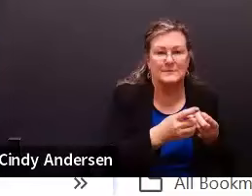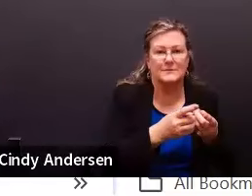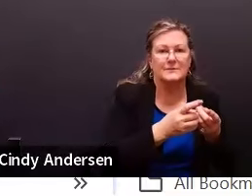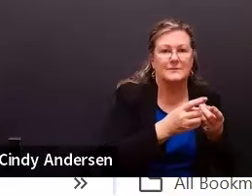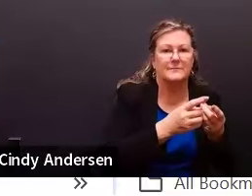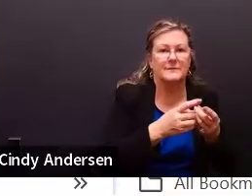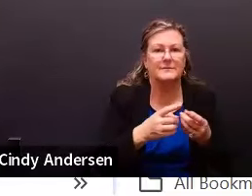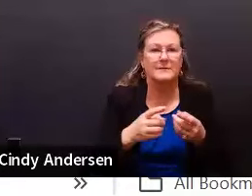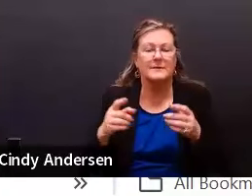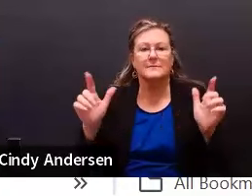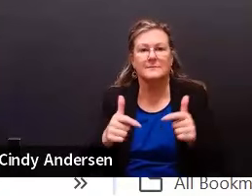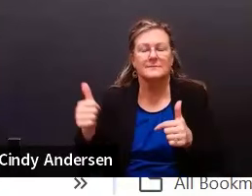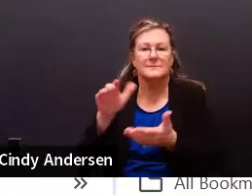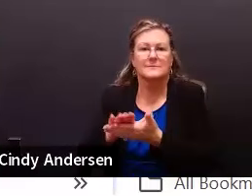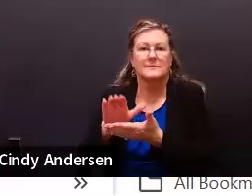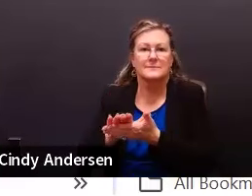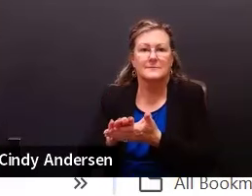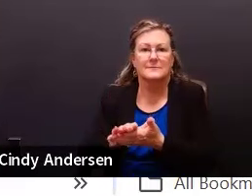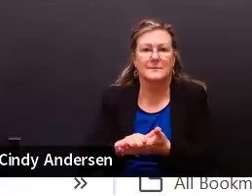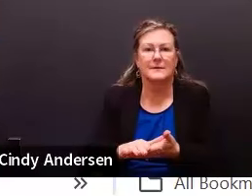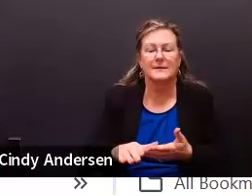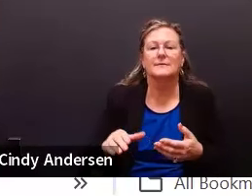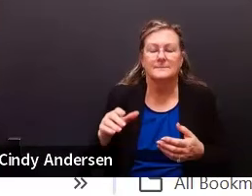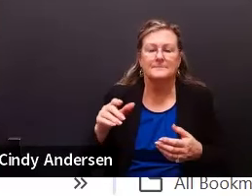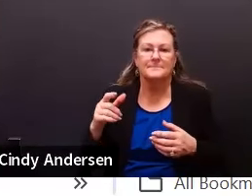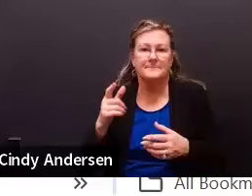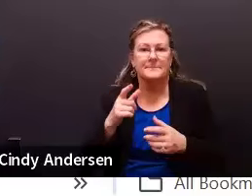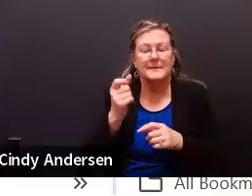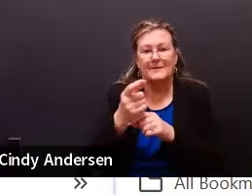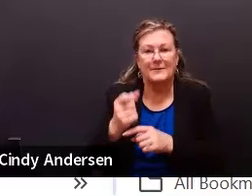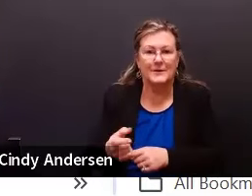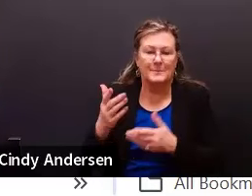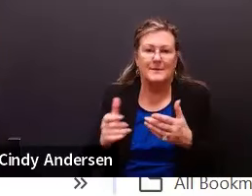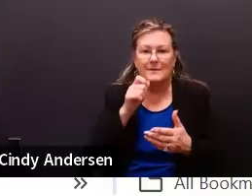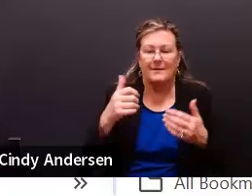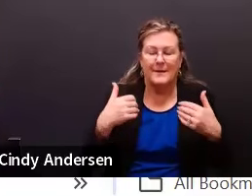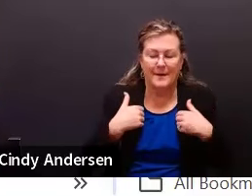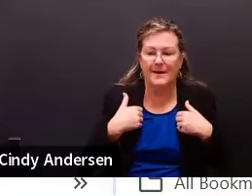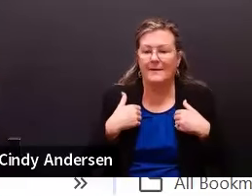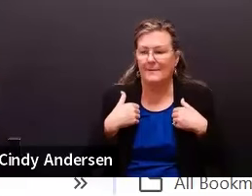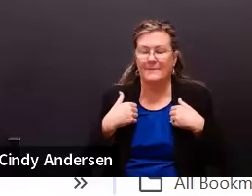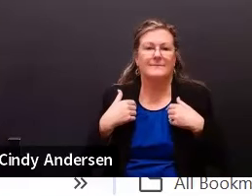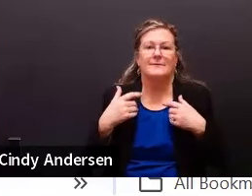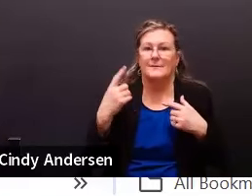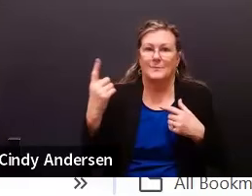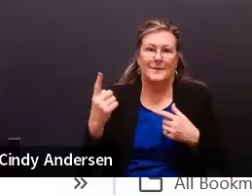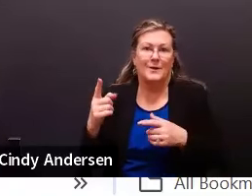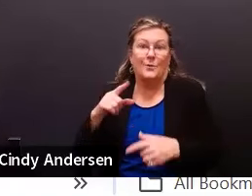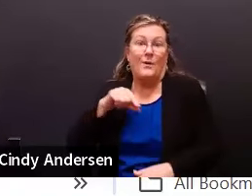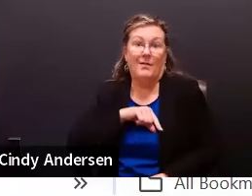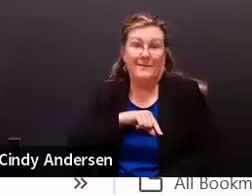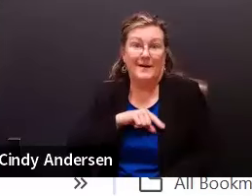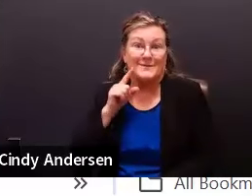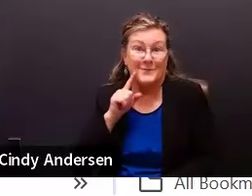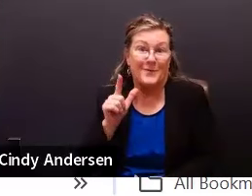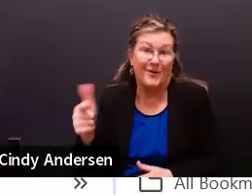charter schools, and maybe with charter schools, you know, from year to year, you may not have a student that isn't even as qualifies for the alternate diploma,